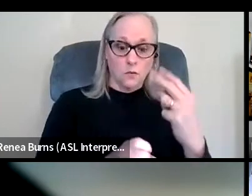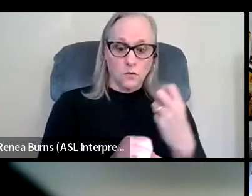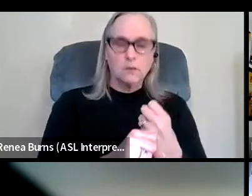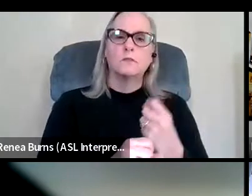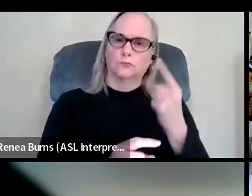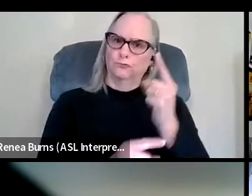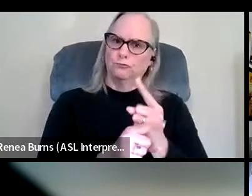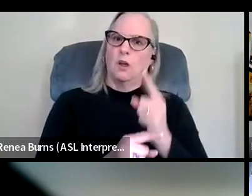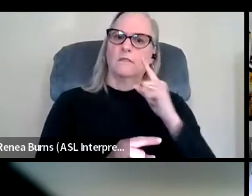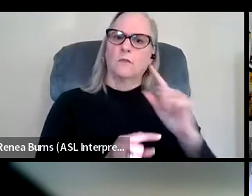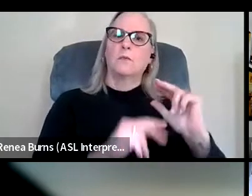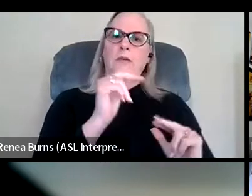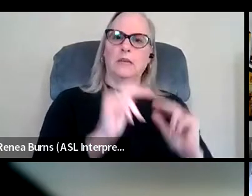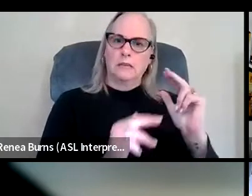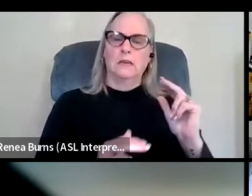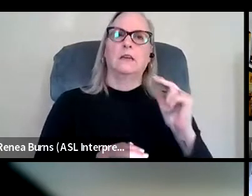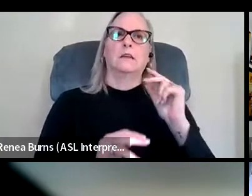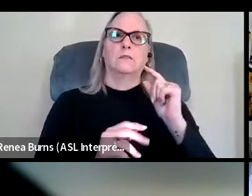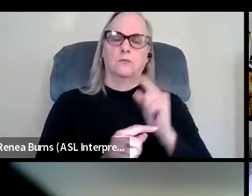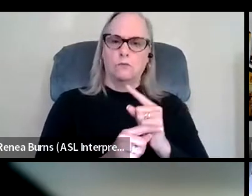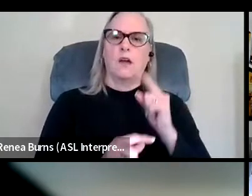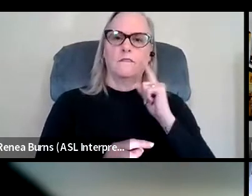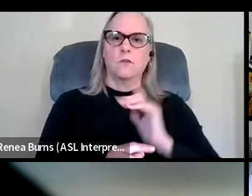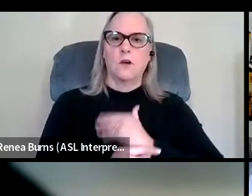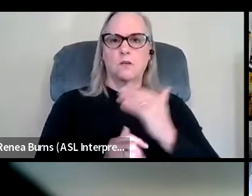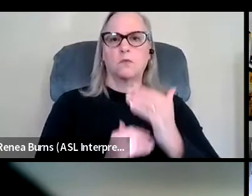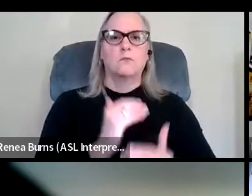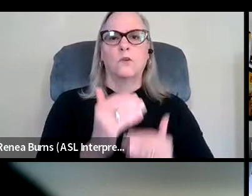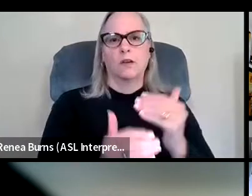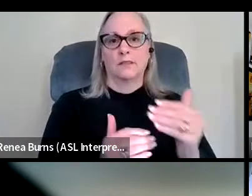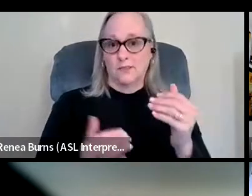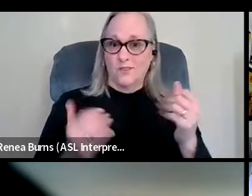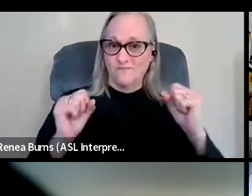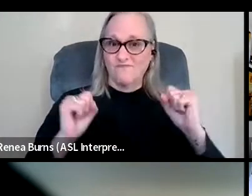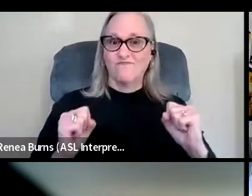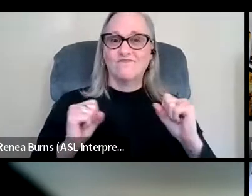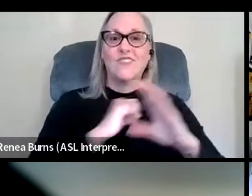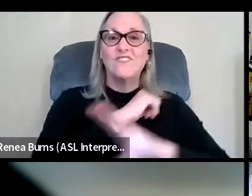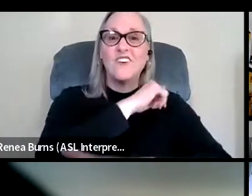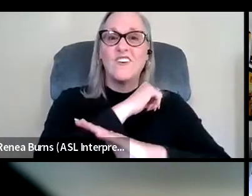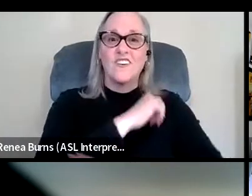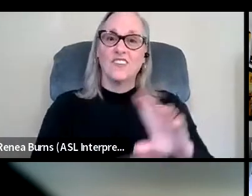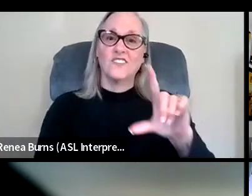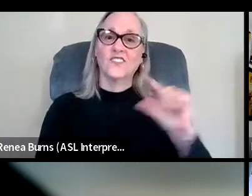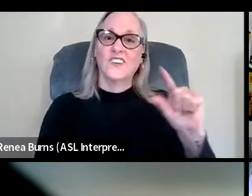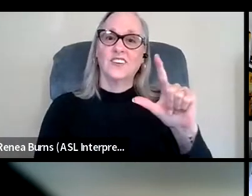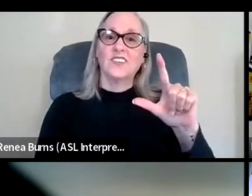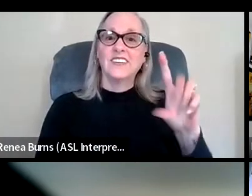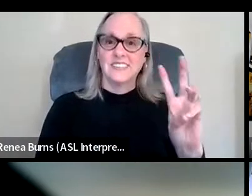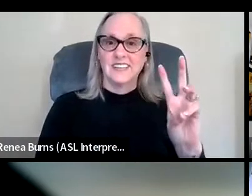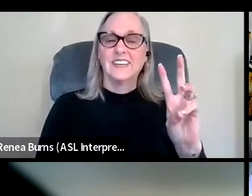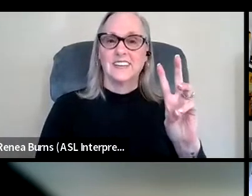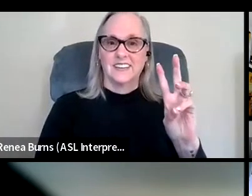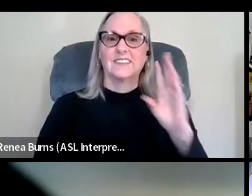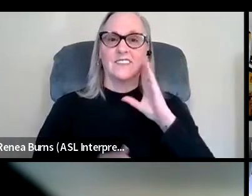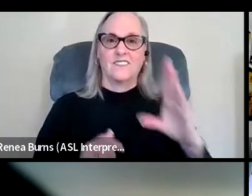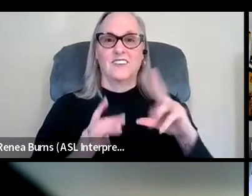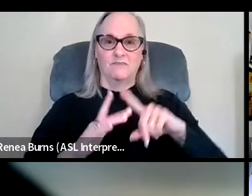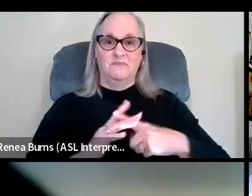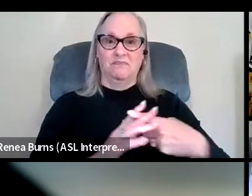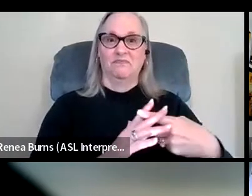ultimately to do it the right way. And so, fall 2026. We'll matriculate the first group